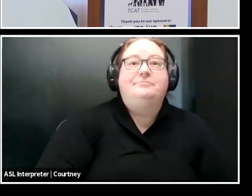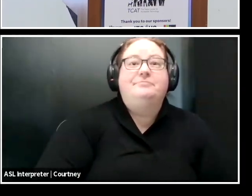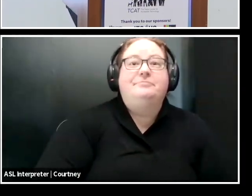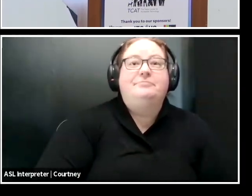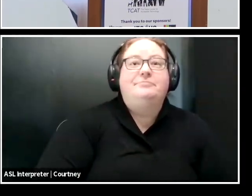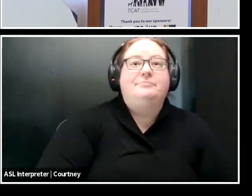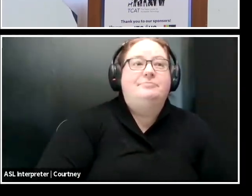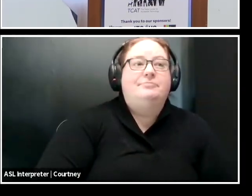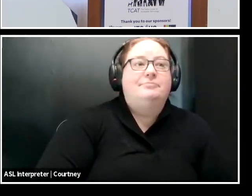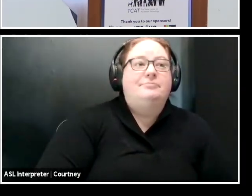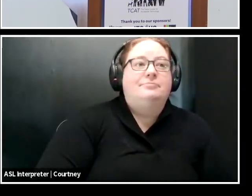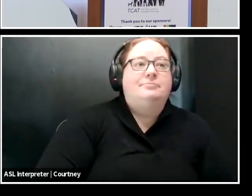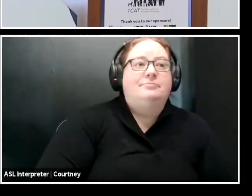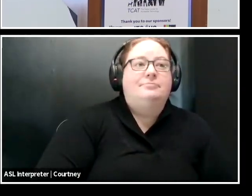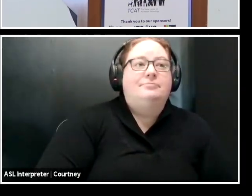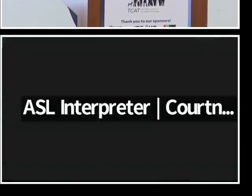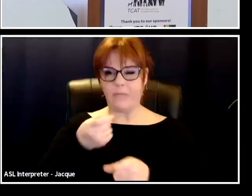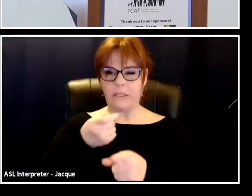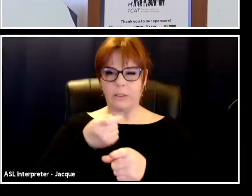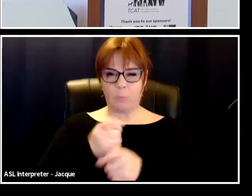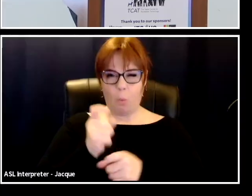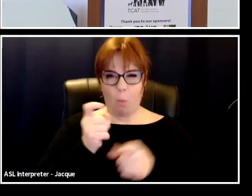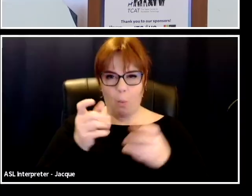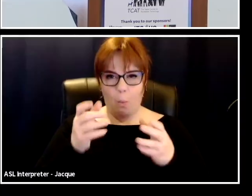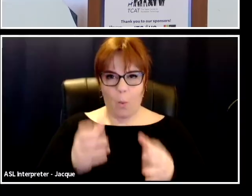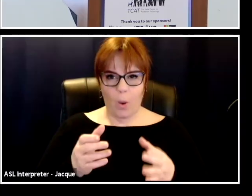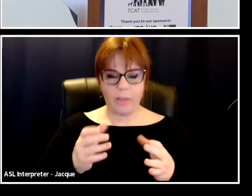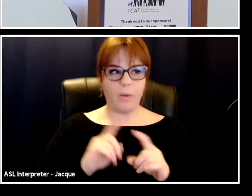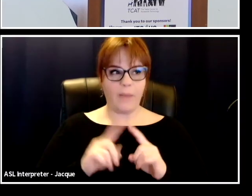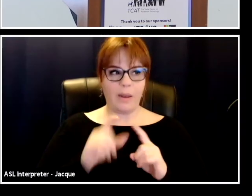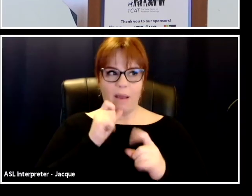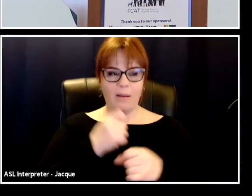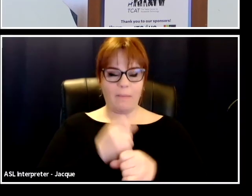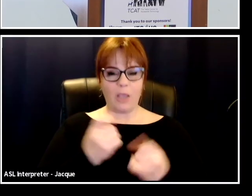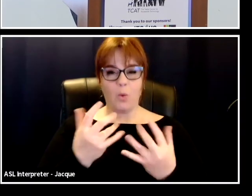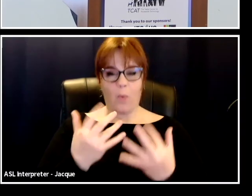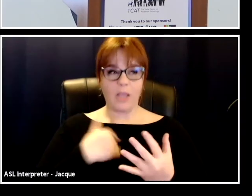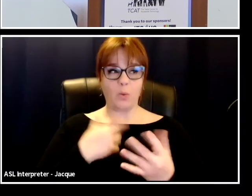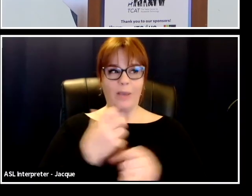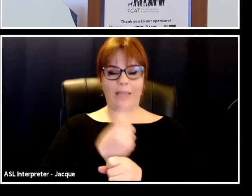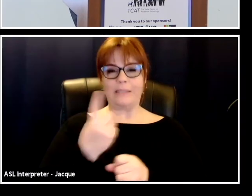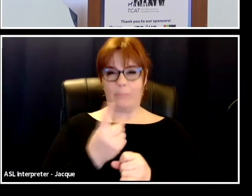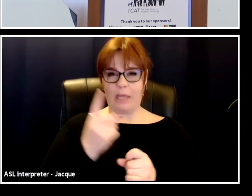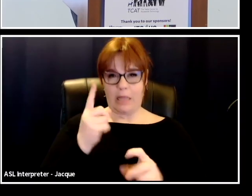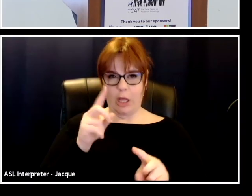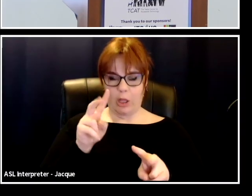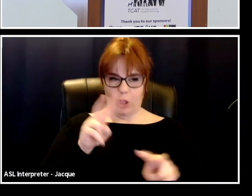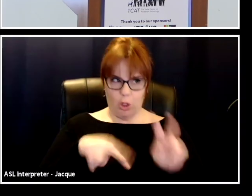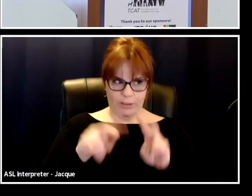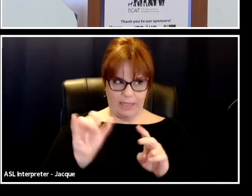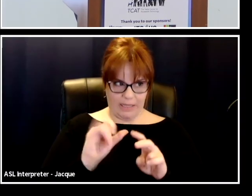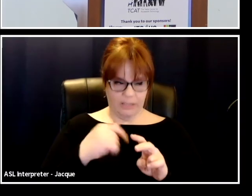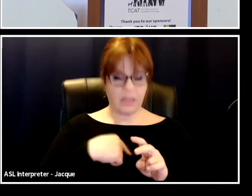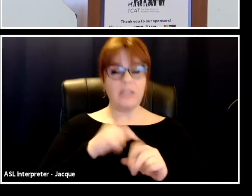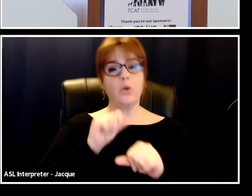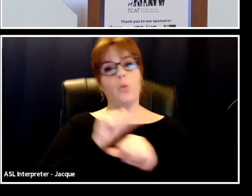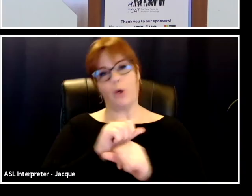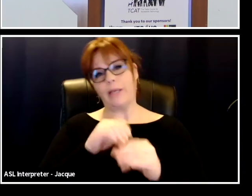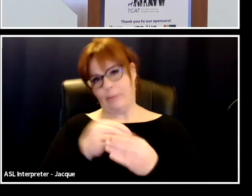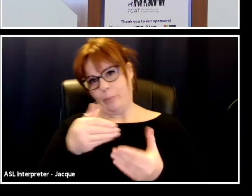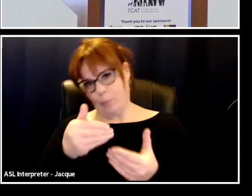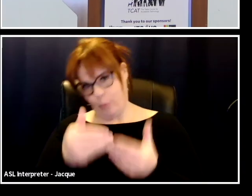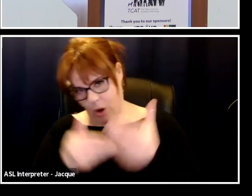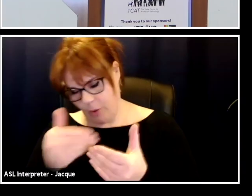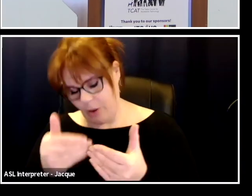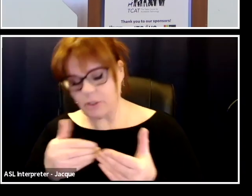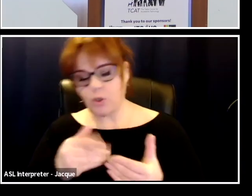this is a bit of a spoiler, but not to make you wait. You will get something that looks like this. And again, this is a work in progress. You'll see in terms